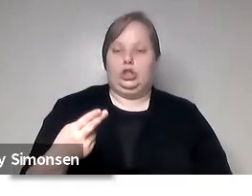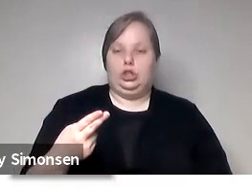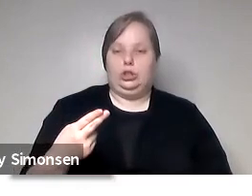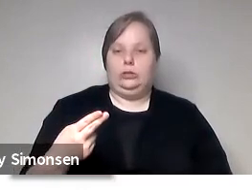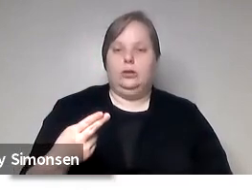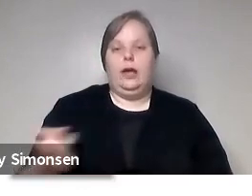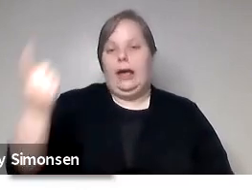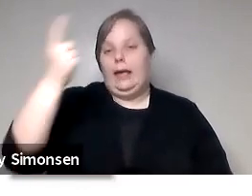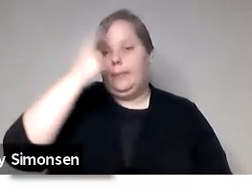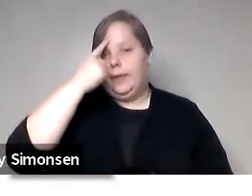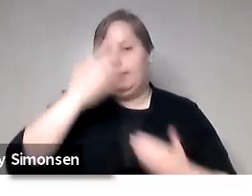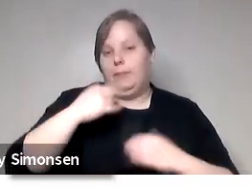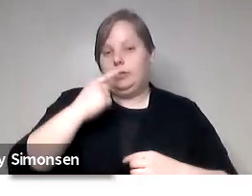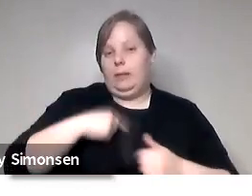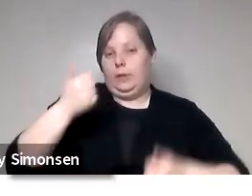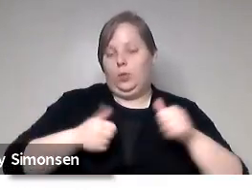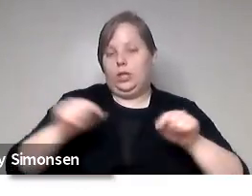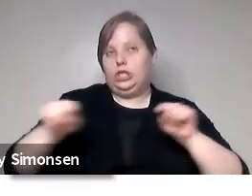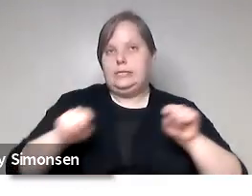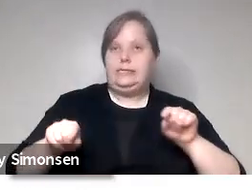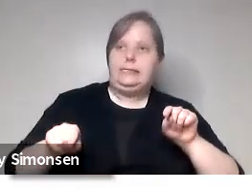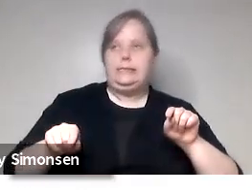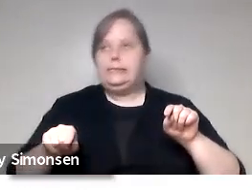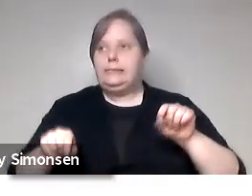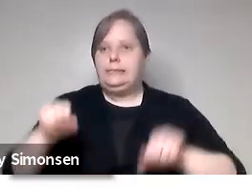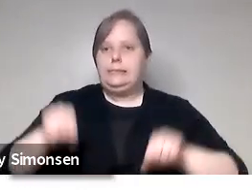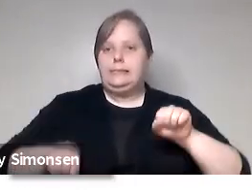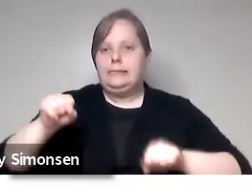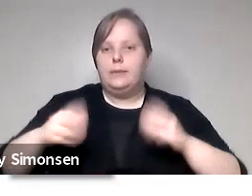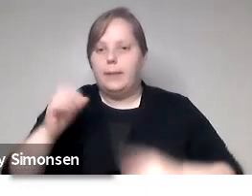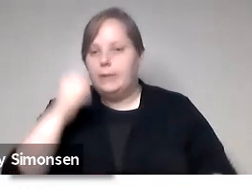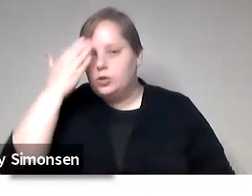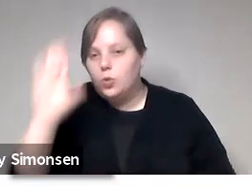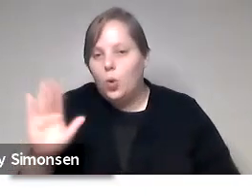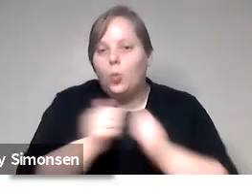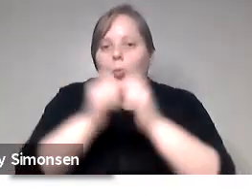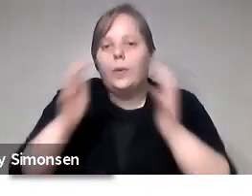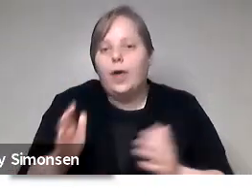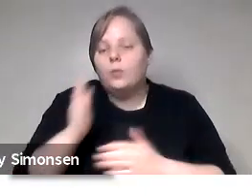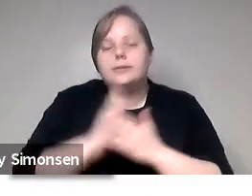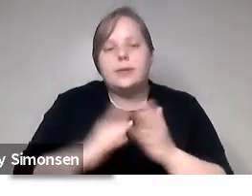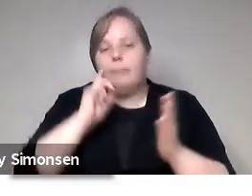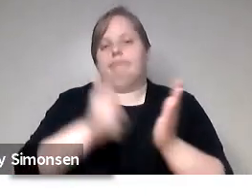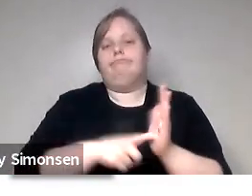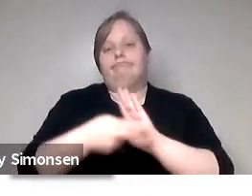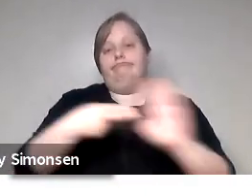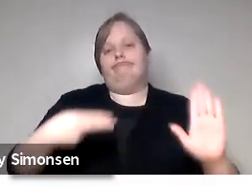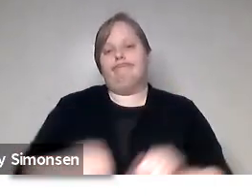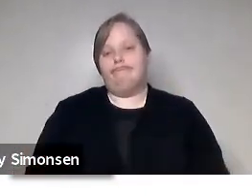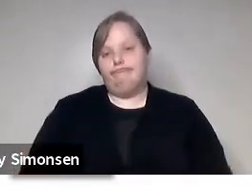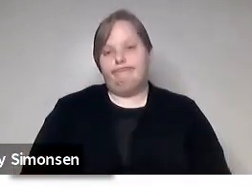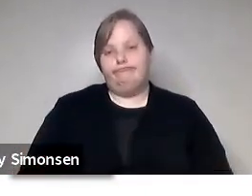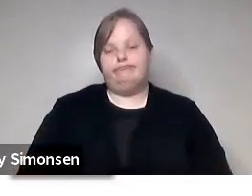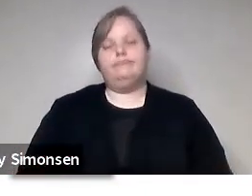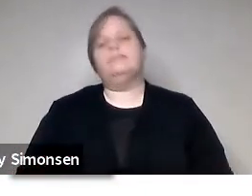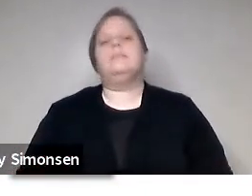sure you couldn't tell me which one it was without some form of marking or identification.